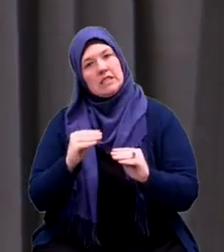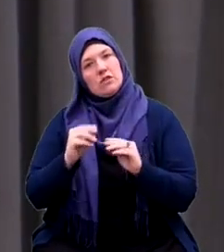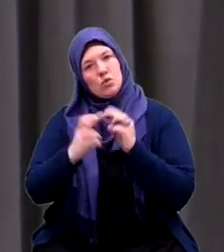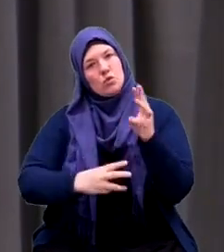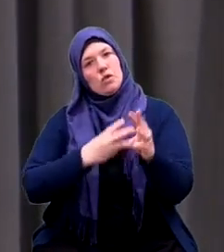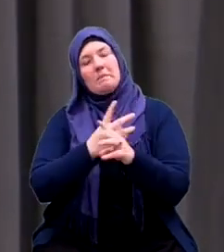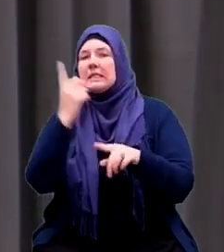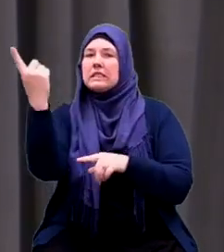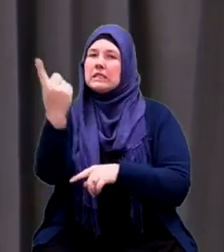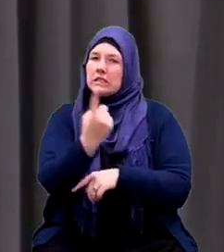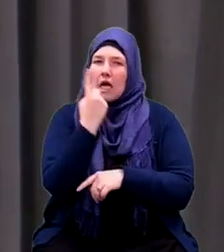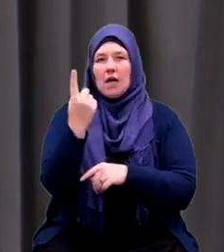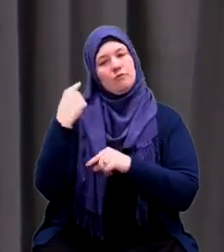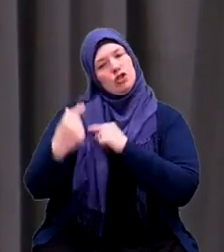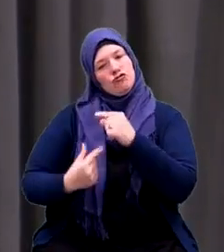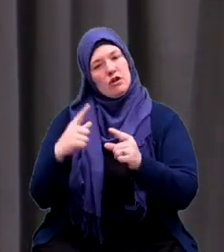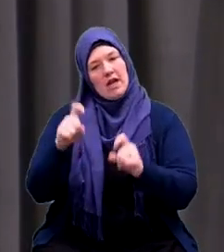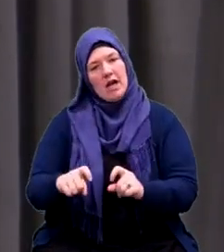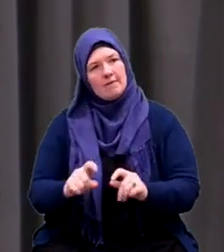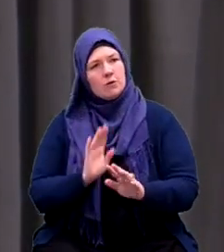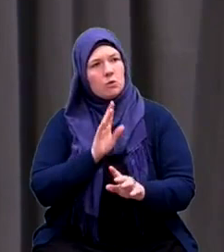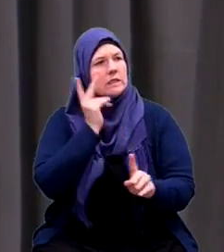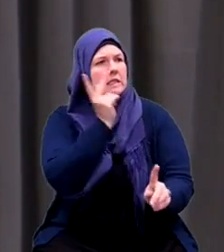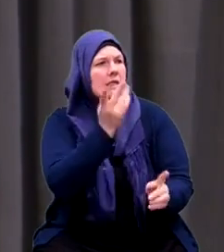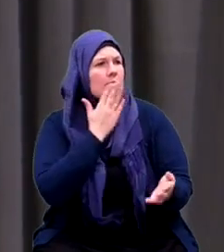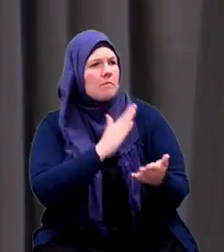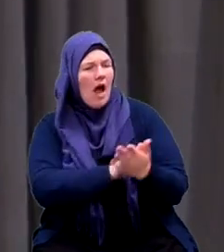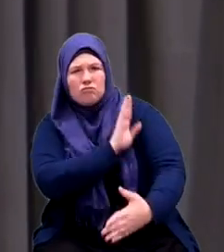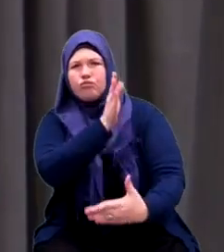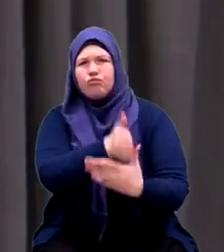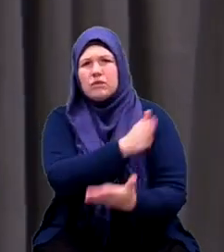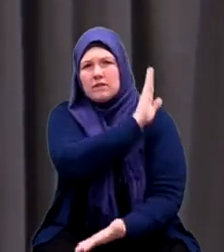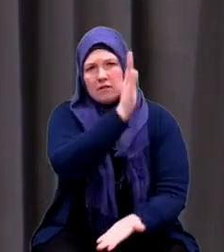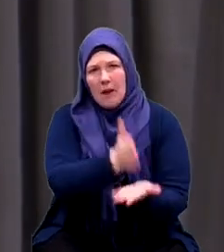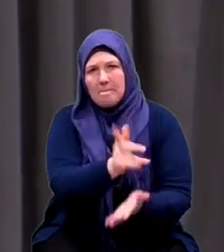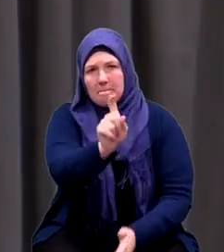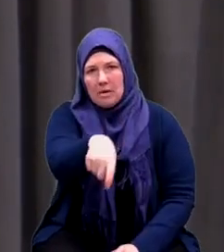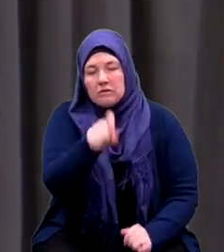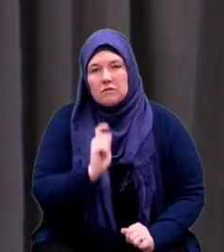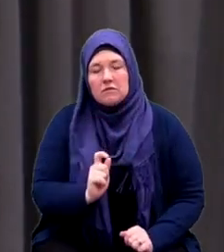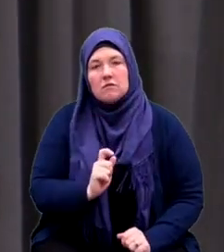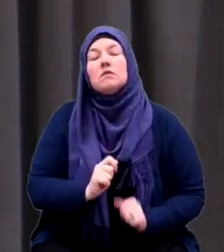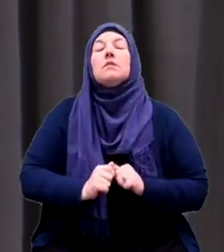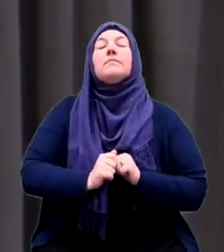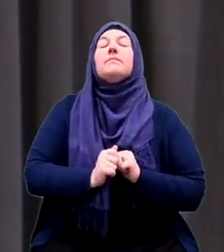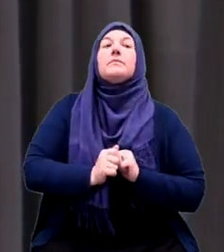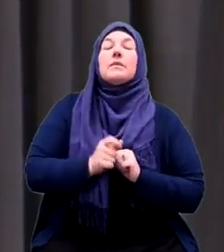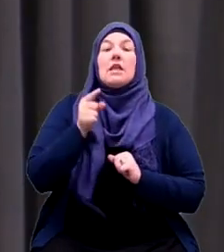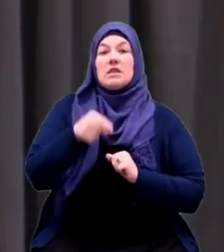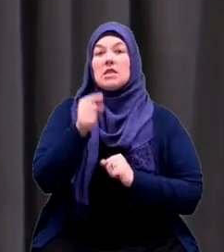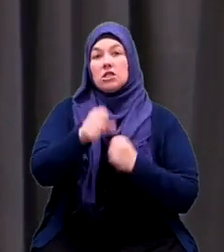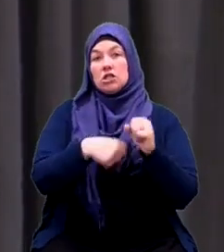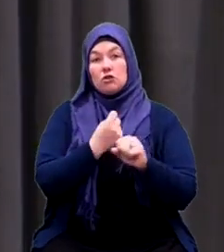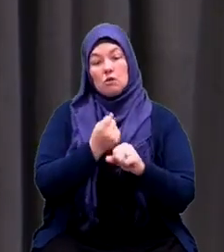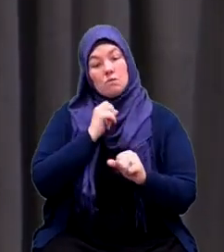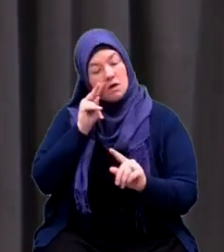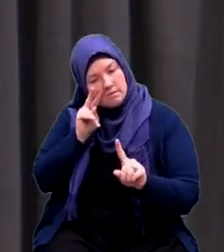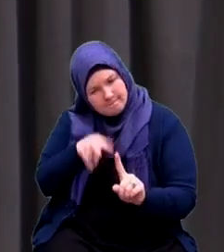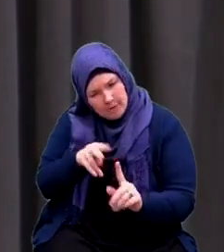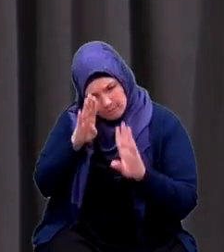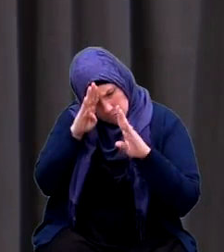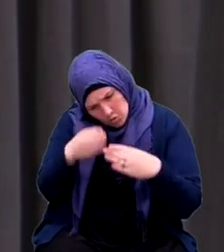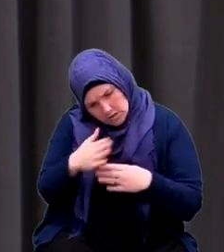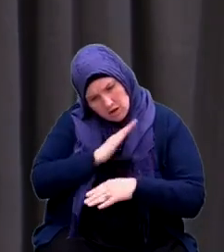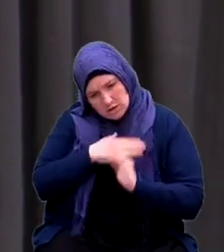has to start. So we mentioned for our youth last time that we want to target their